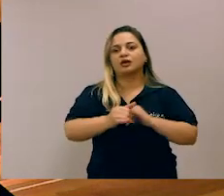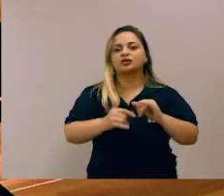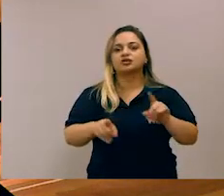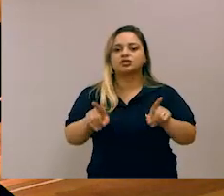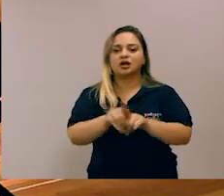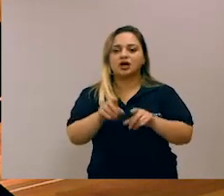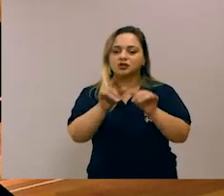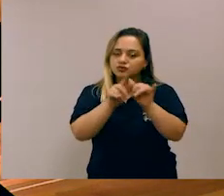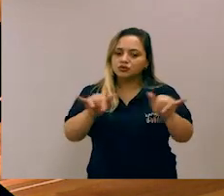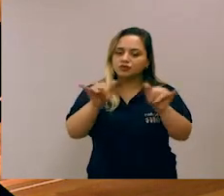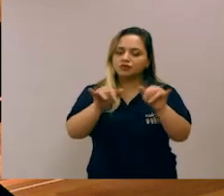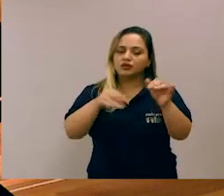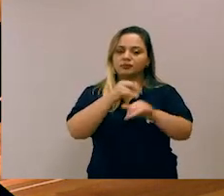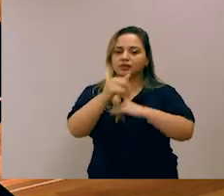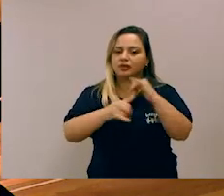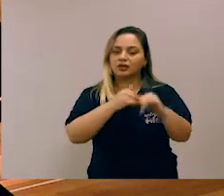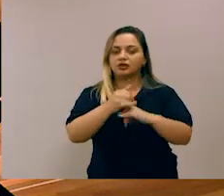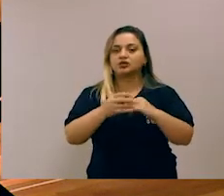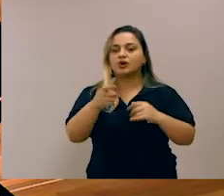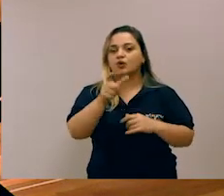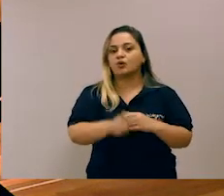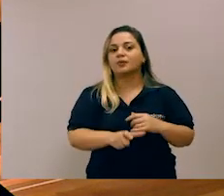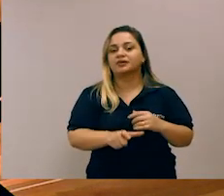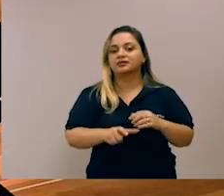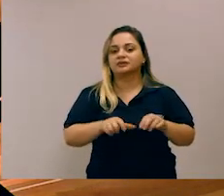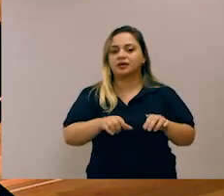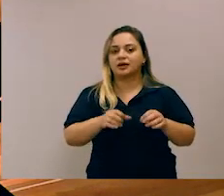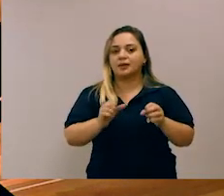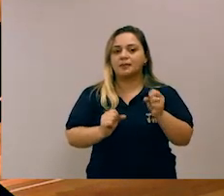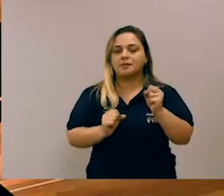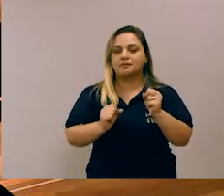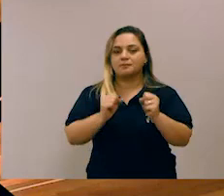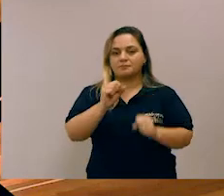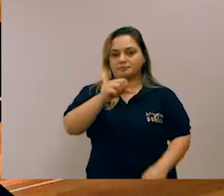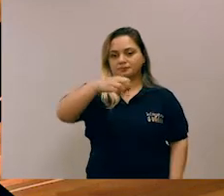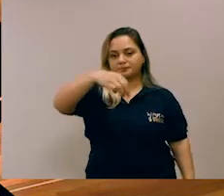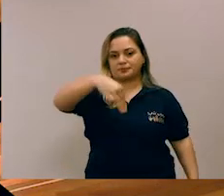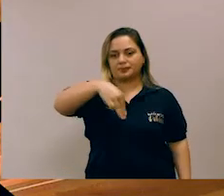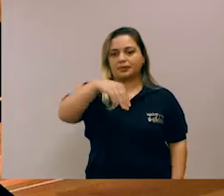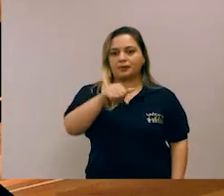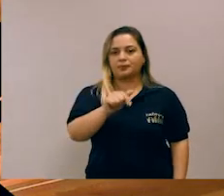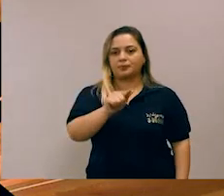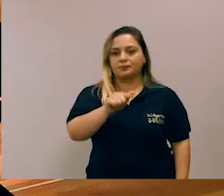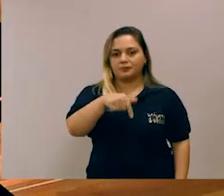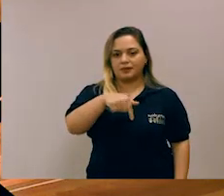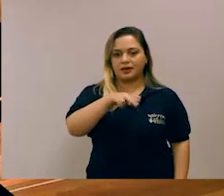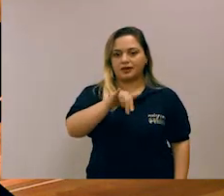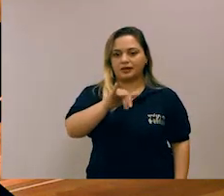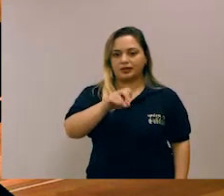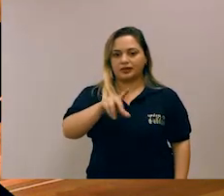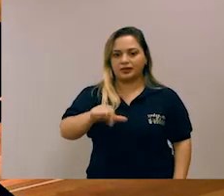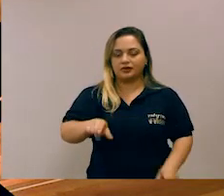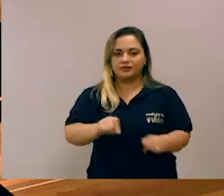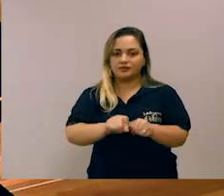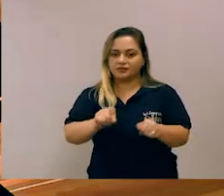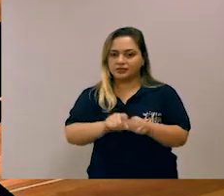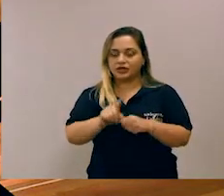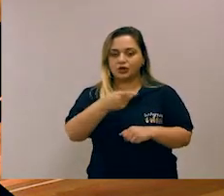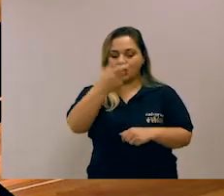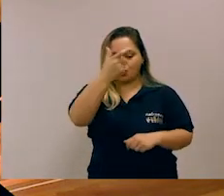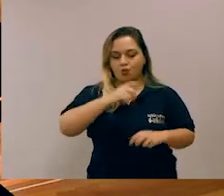process, and this work is done by the machine, not a human being. And the third one is when you see that